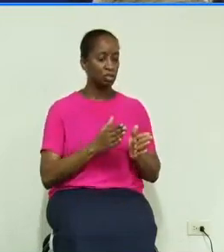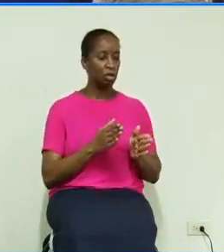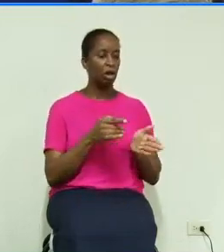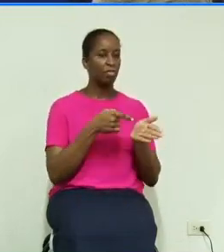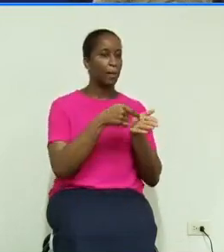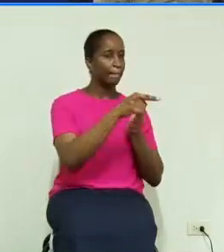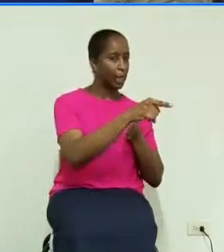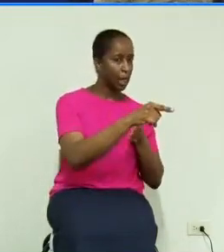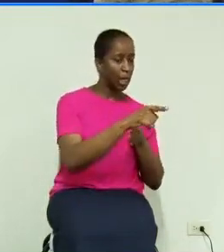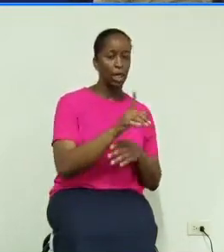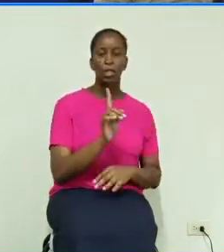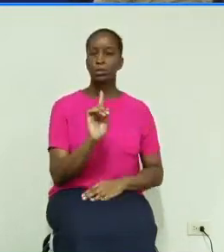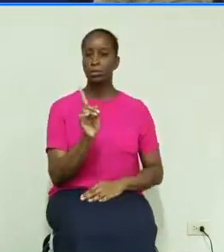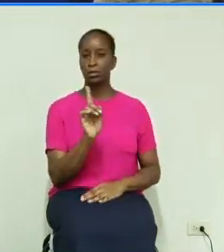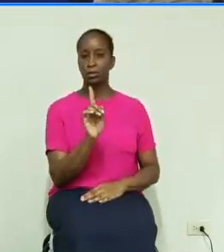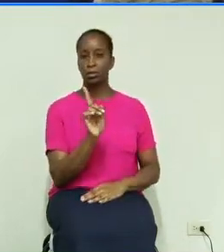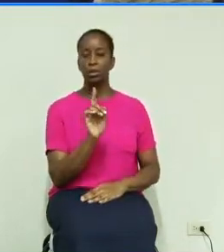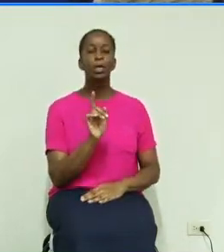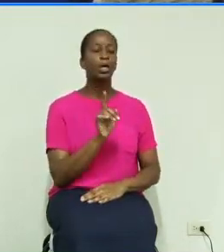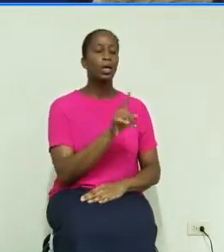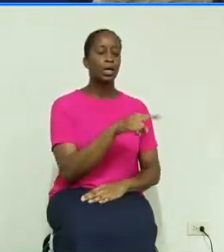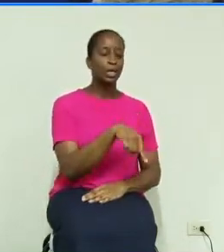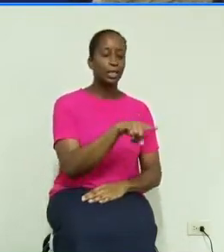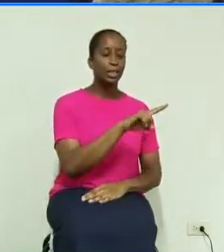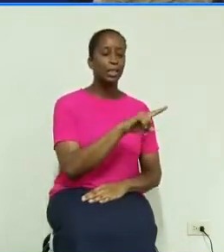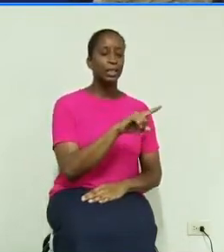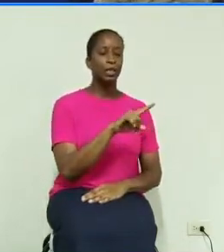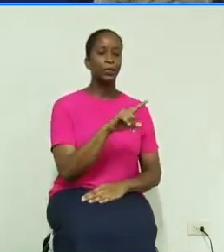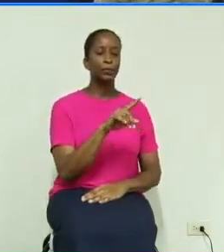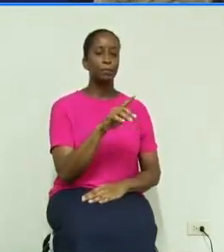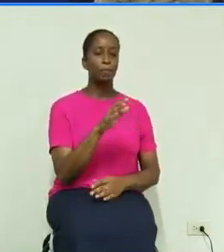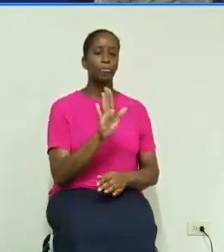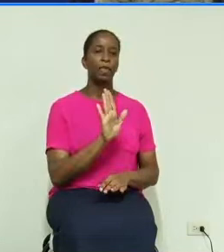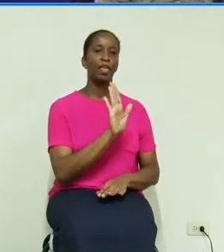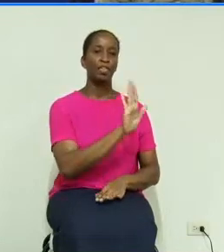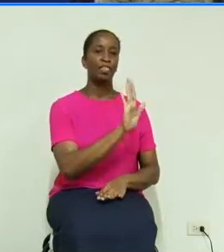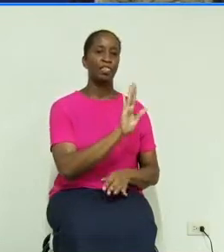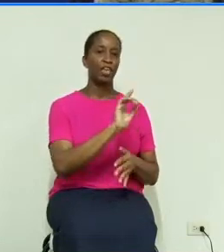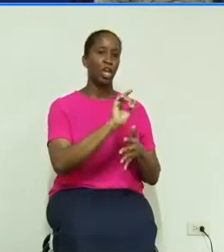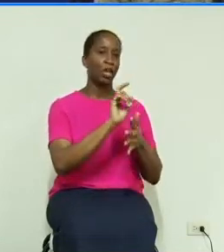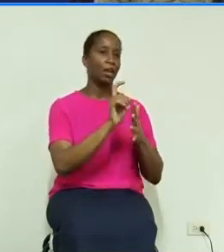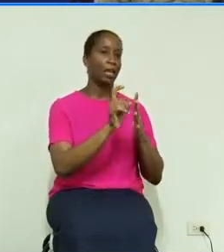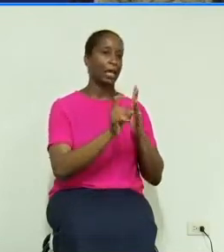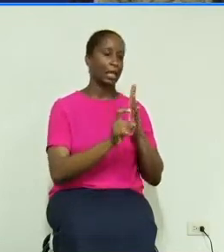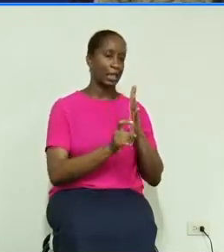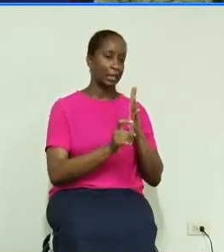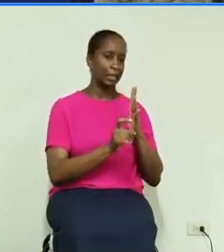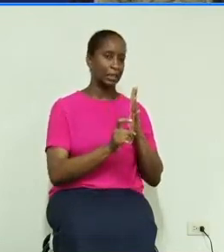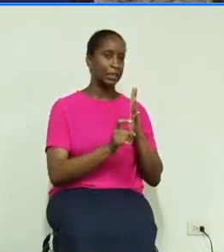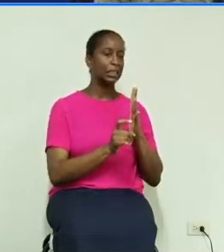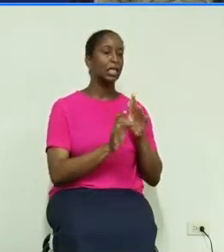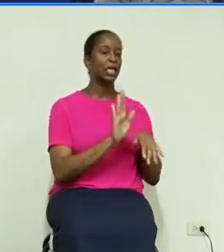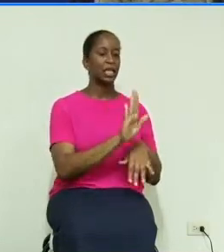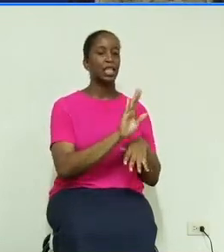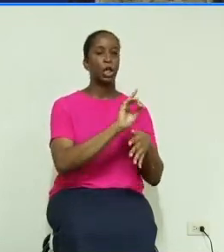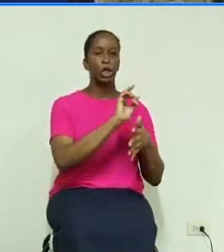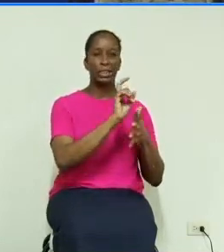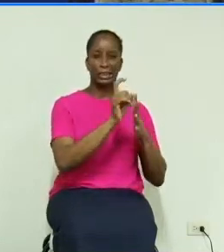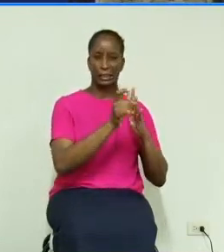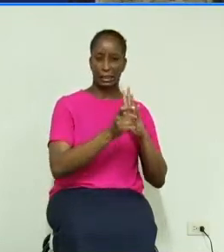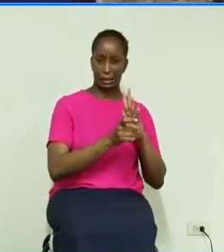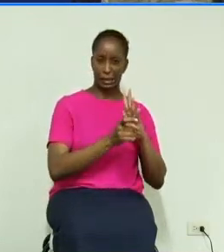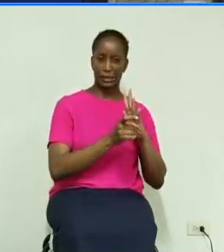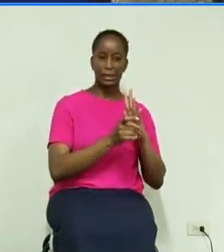small stipend. It is a very small stipend. I think senators make $1,500 a month. Oh, okay.